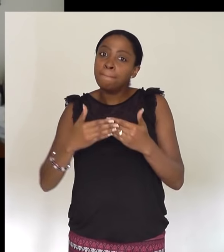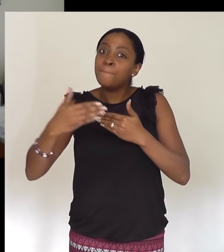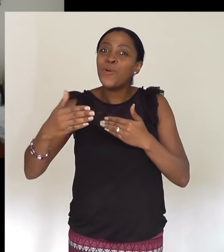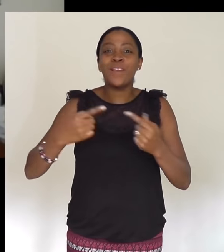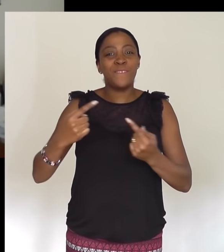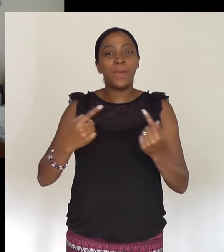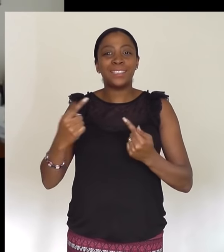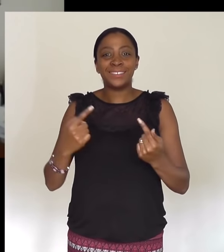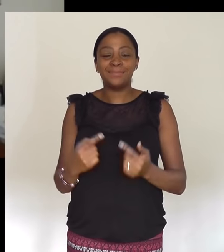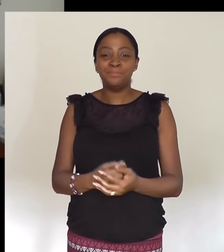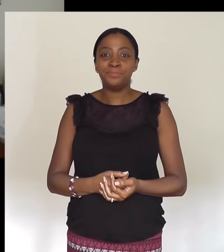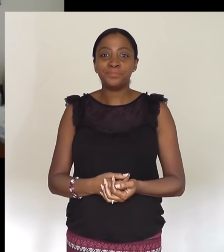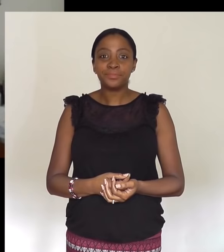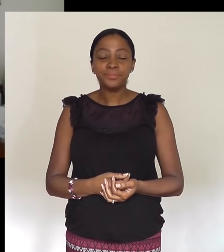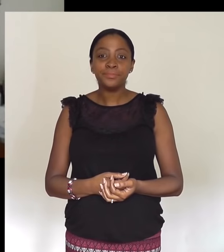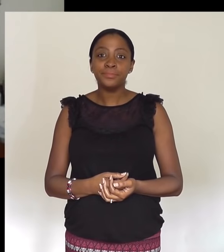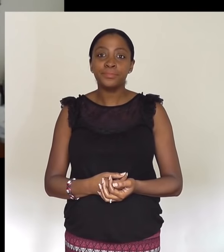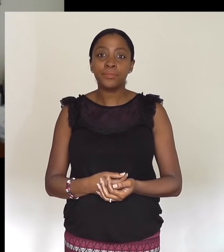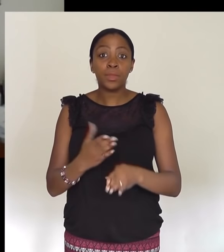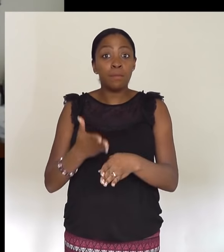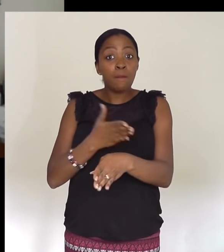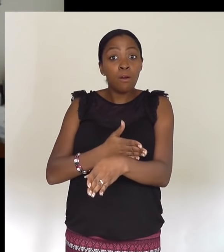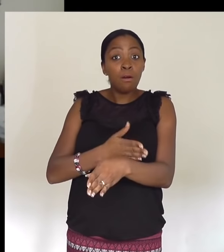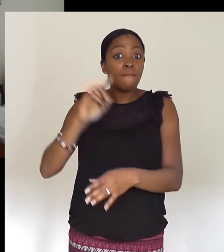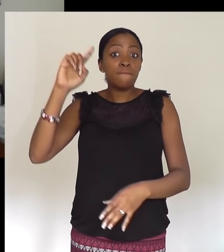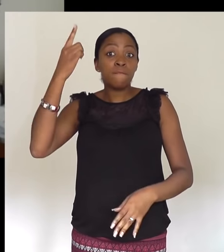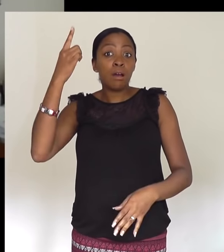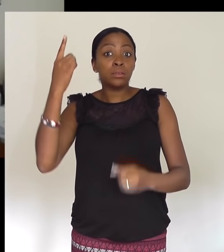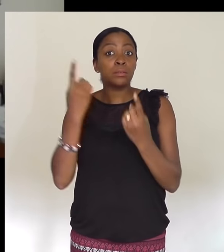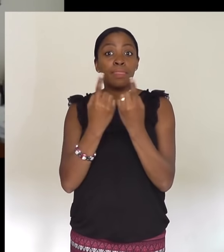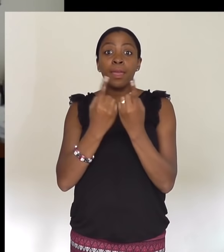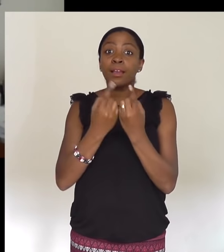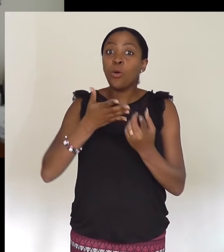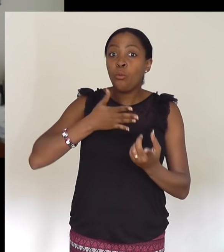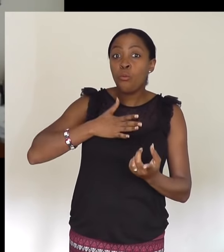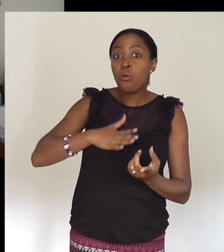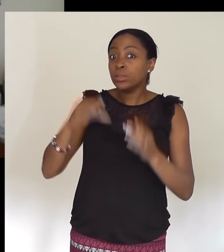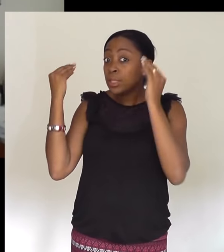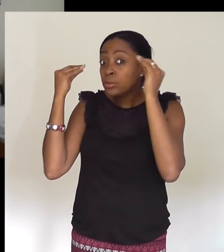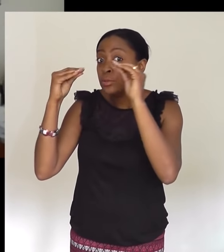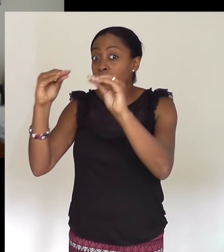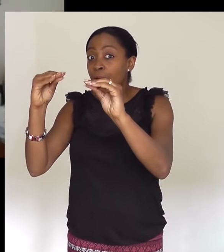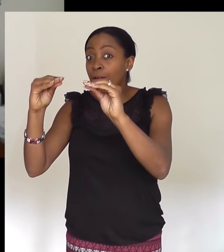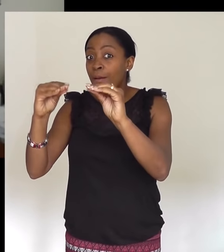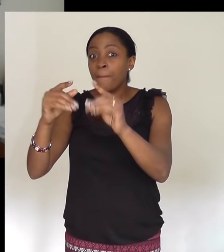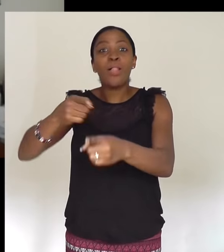that to you. Before that, let me just briefly refer you to our weekly newsletter,